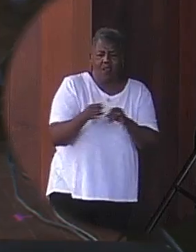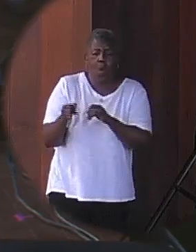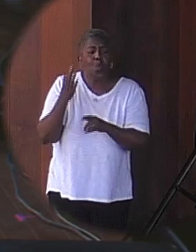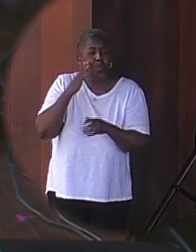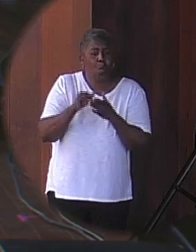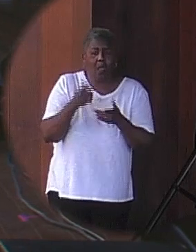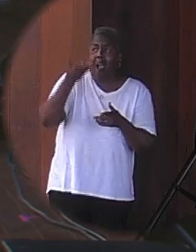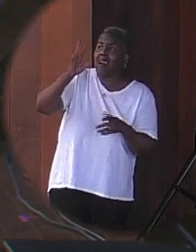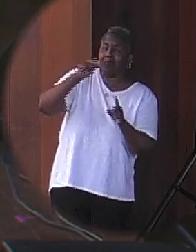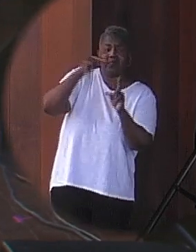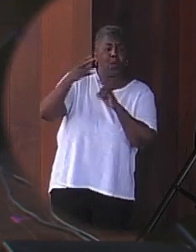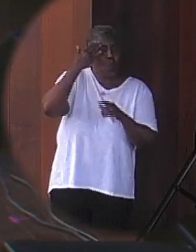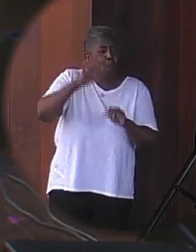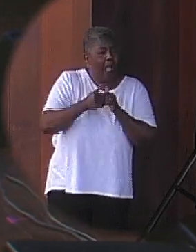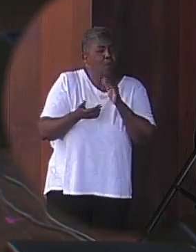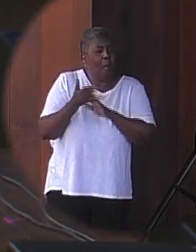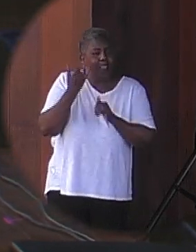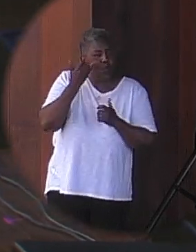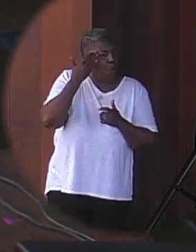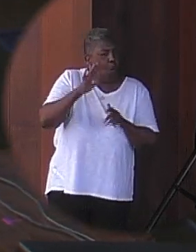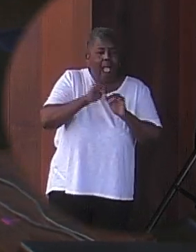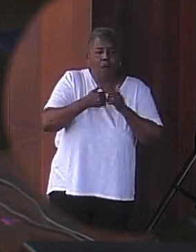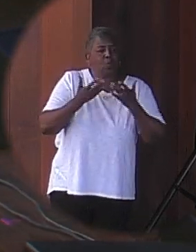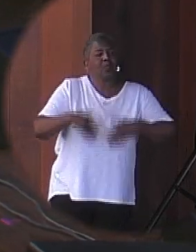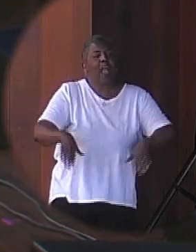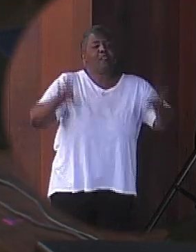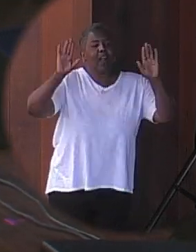know how to operate if you don't know how to sacrifice.